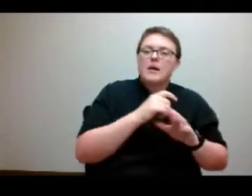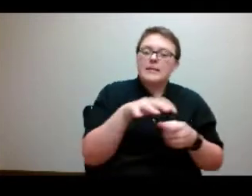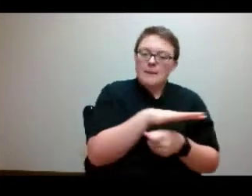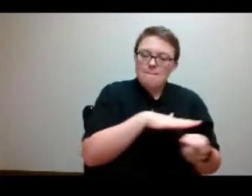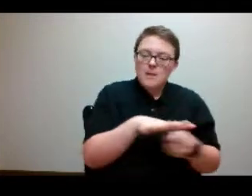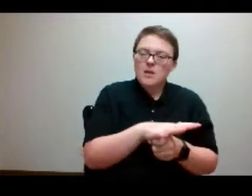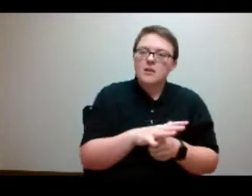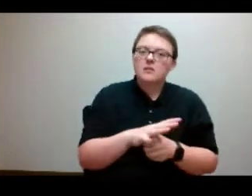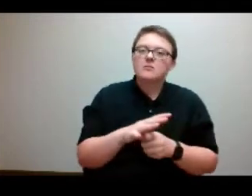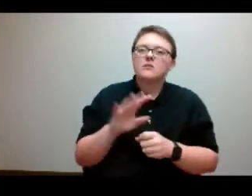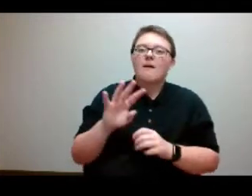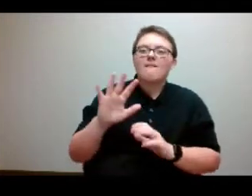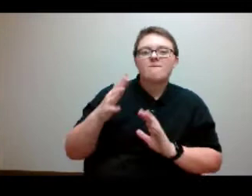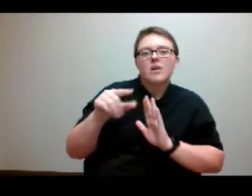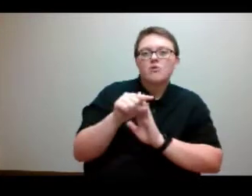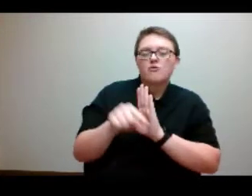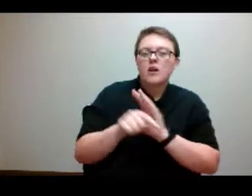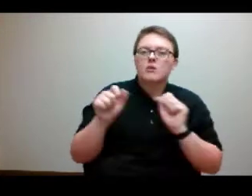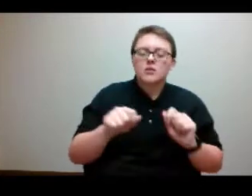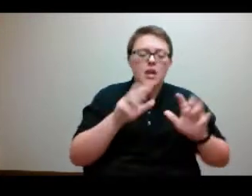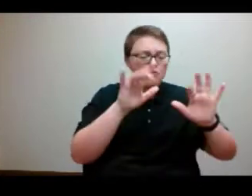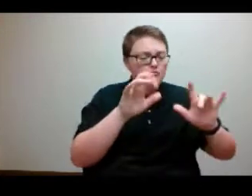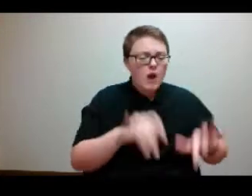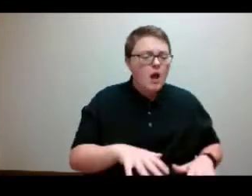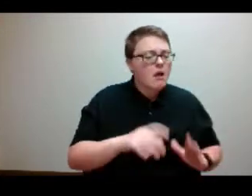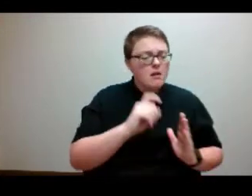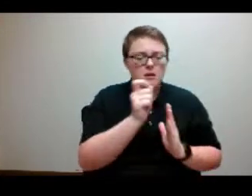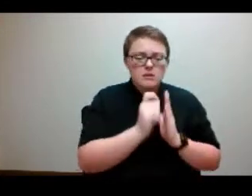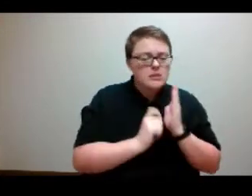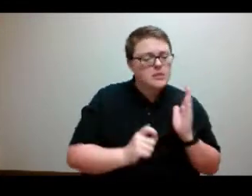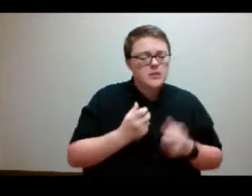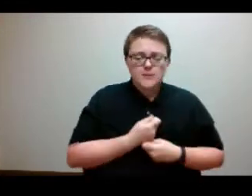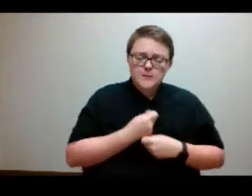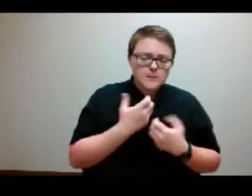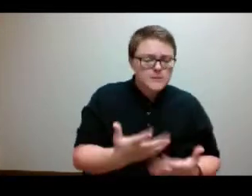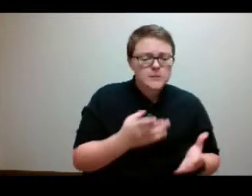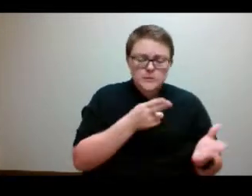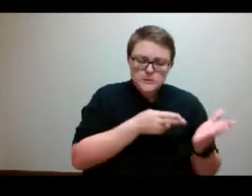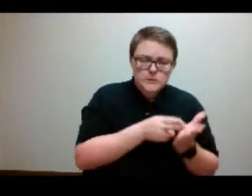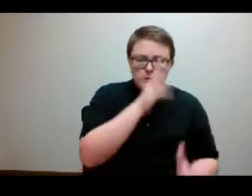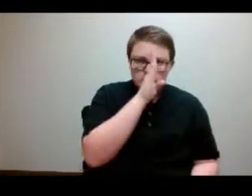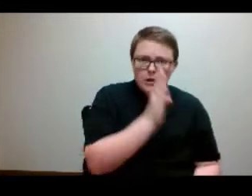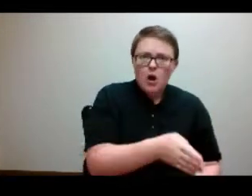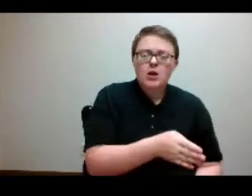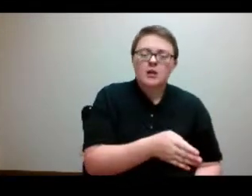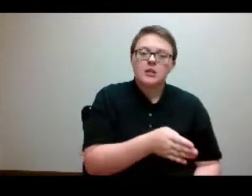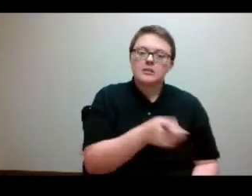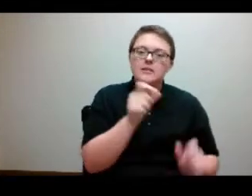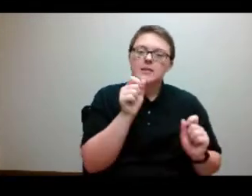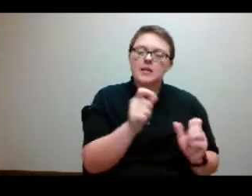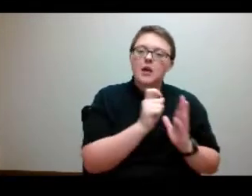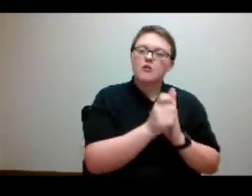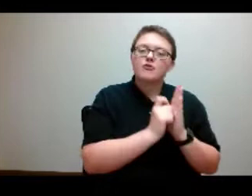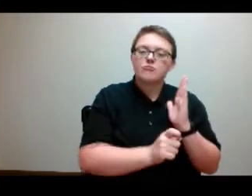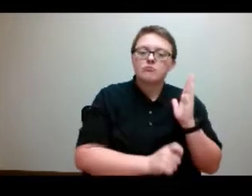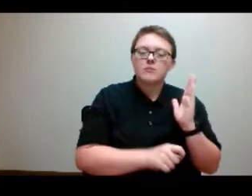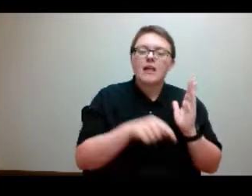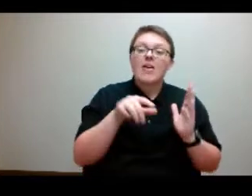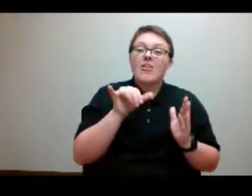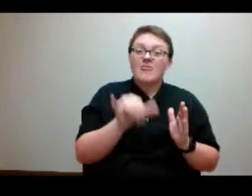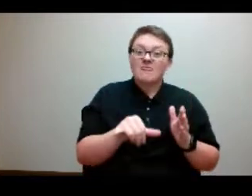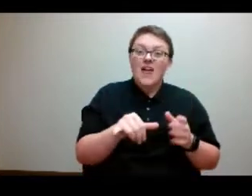and have opportunities to be published and celebrated. This initiative provides a safe and